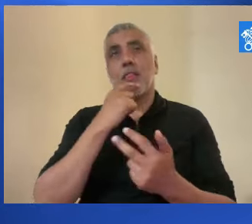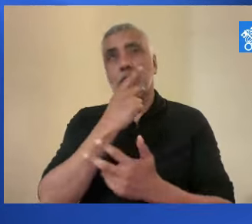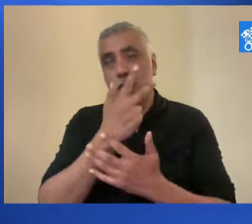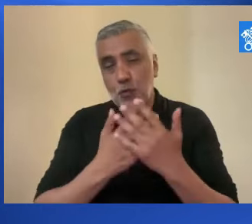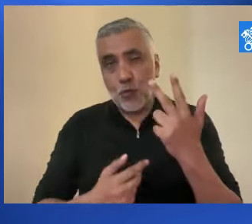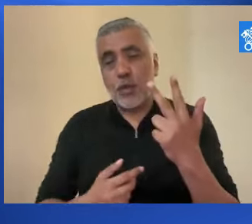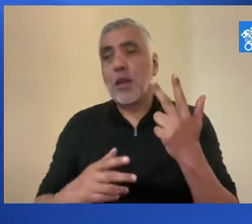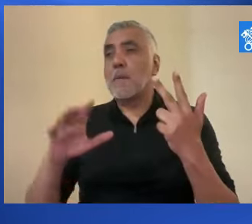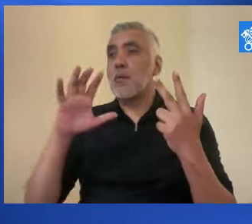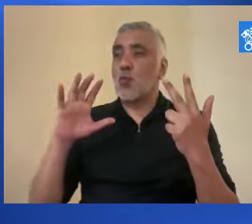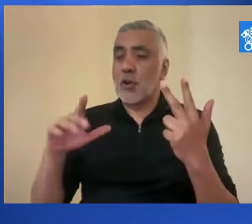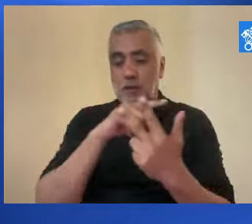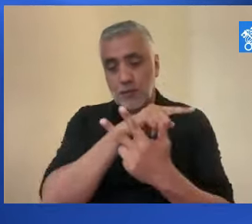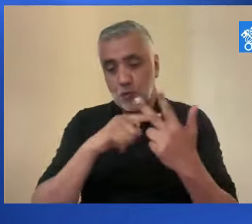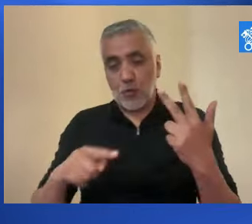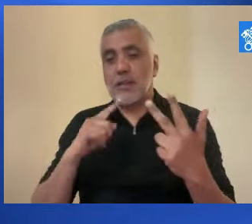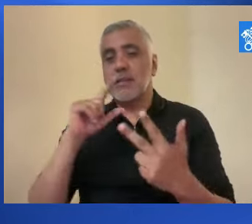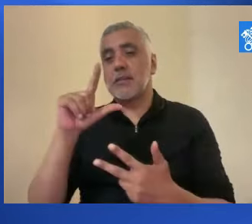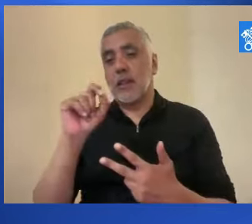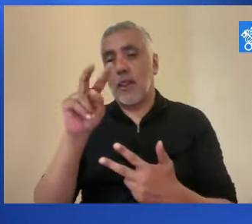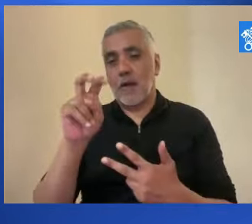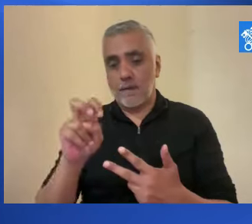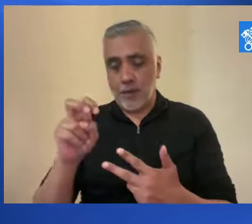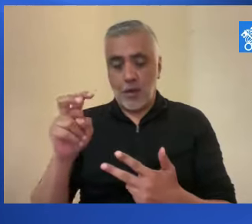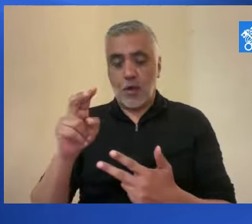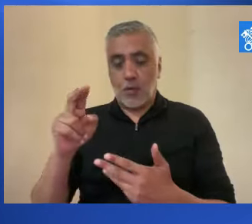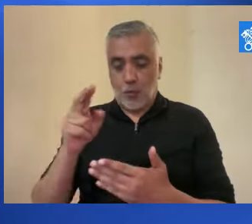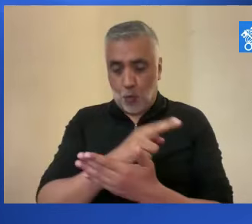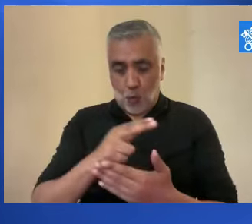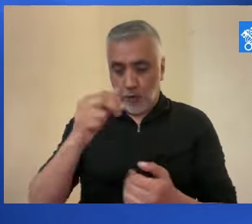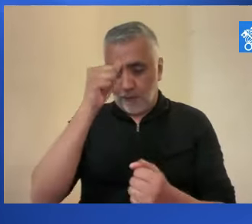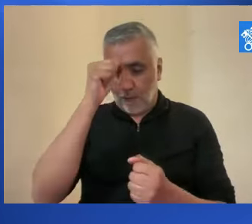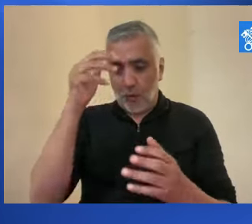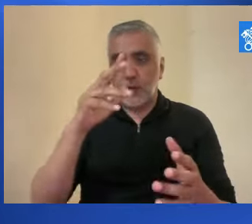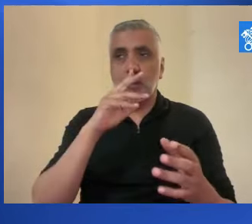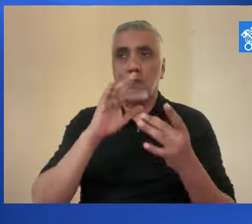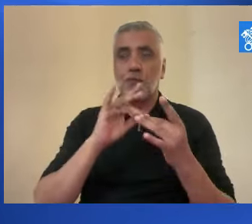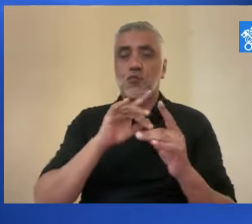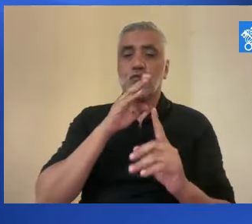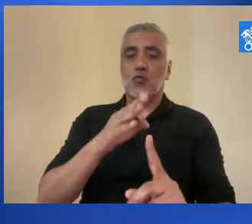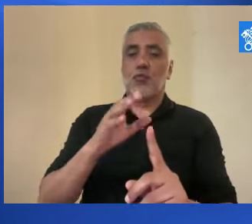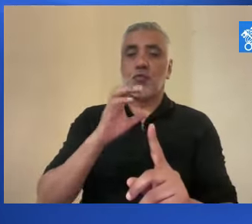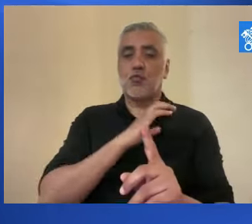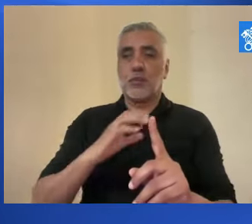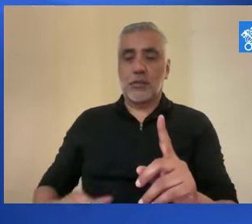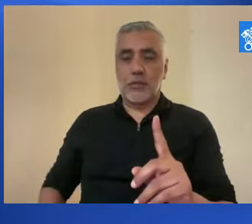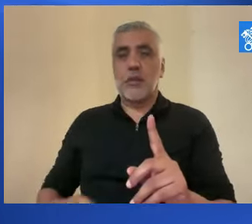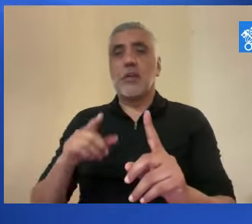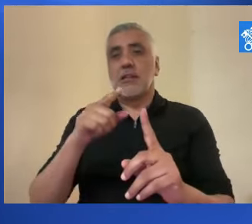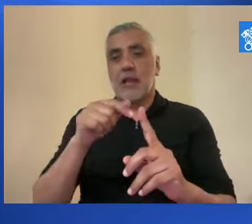Father noted that these words were addressed to the Christians of Corinth, who suffered from division and strife, even in the celebration of the